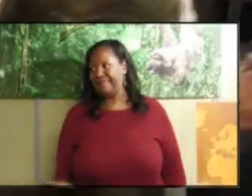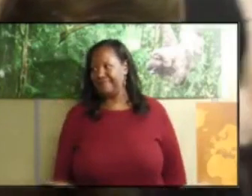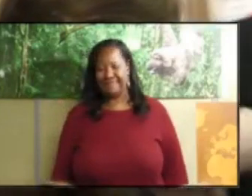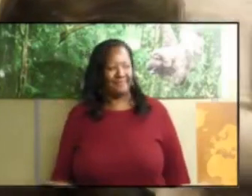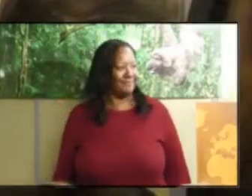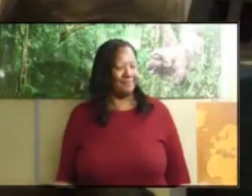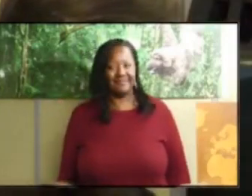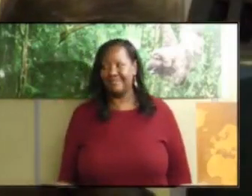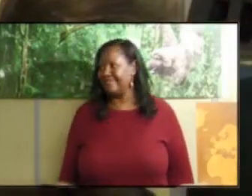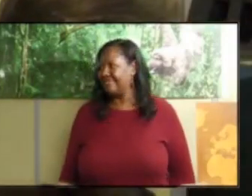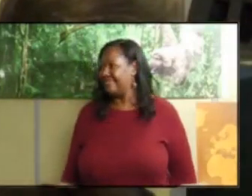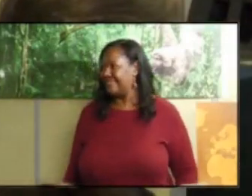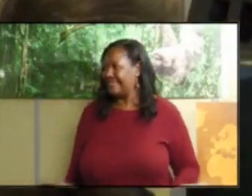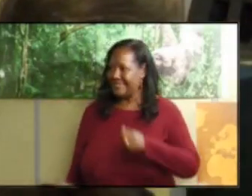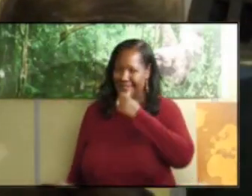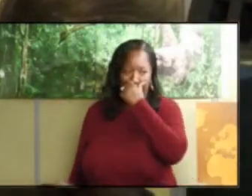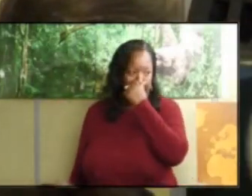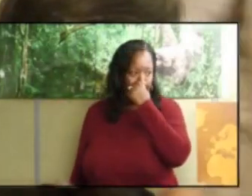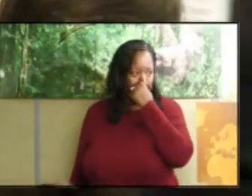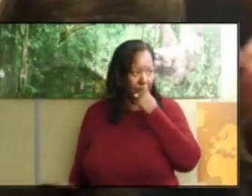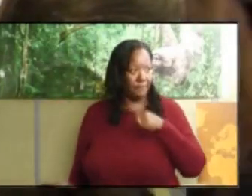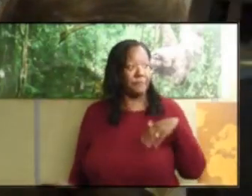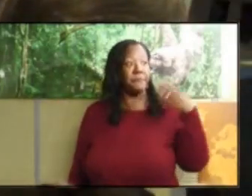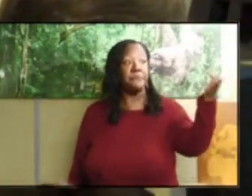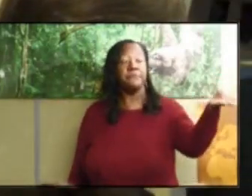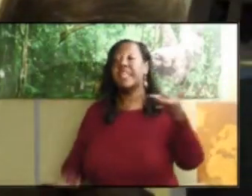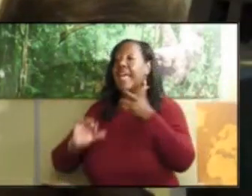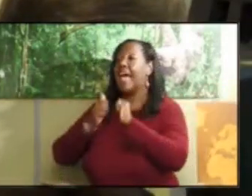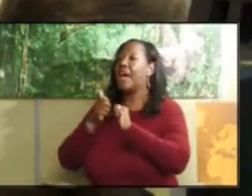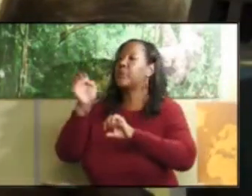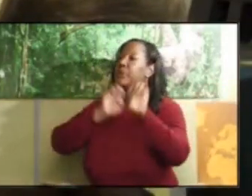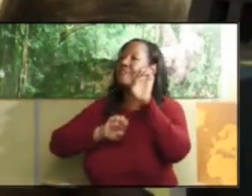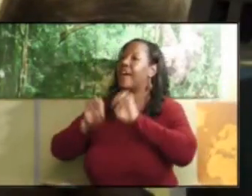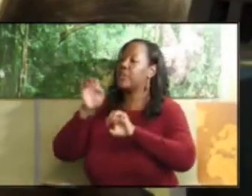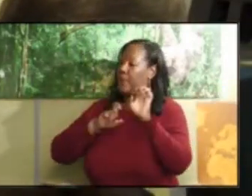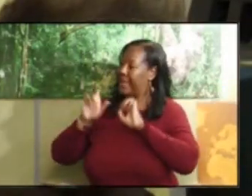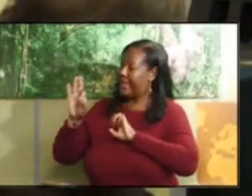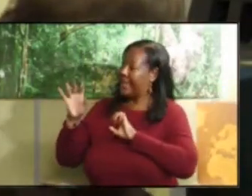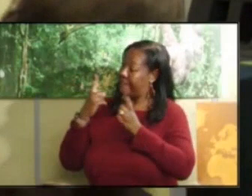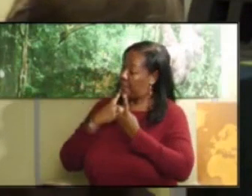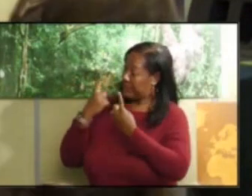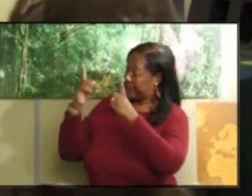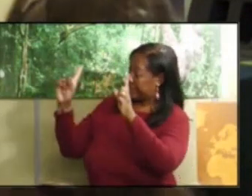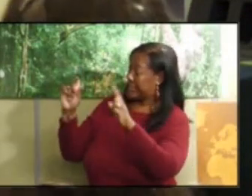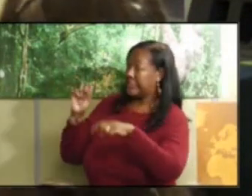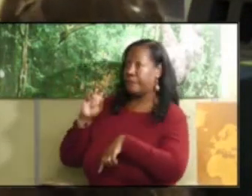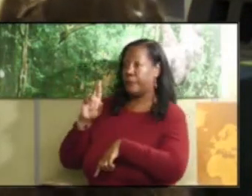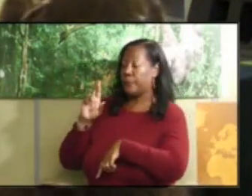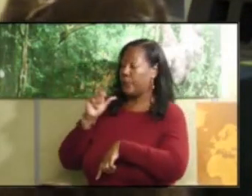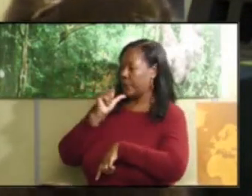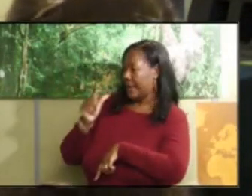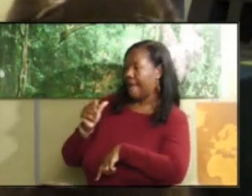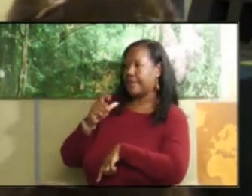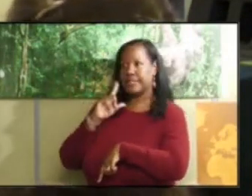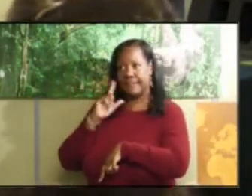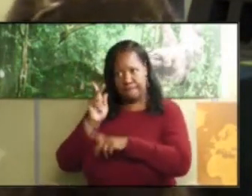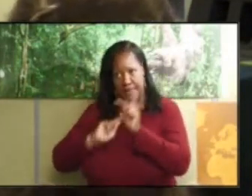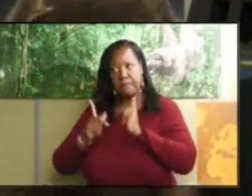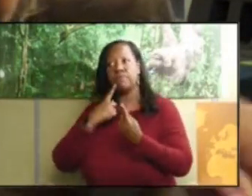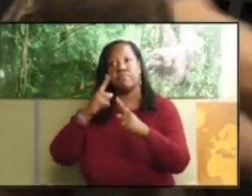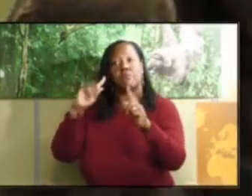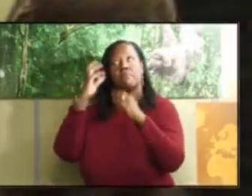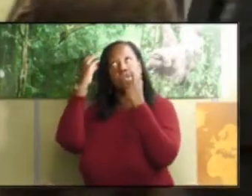Oh, sorry. How do you evaluate if it's been successful, that people have thought critically about what you've done?